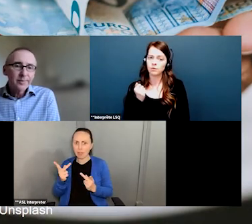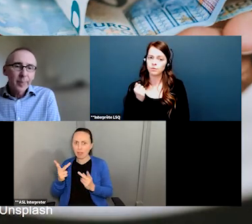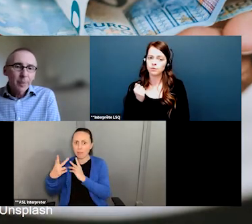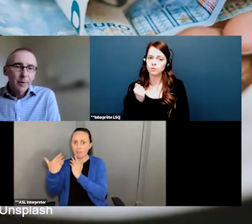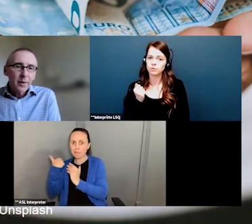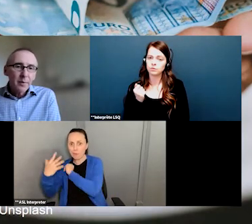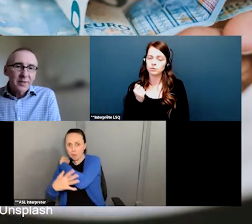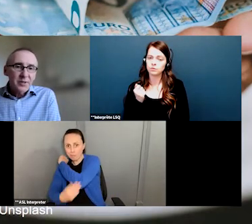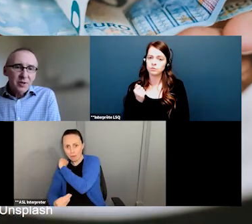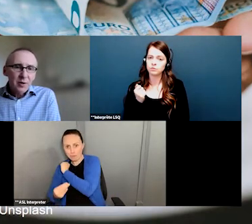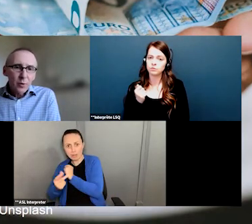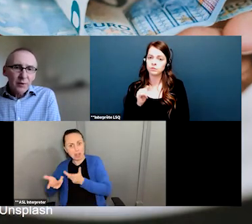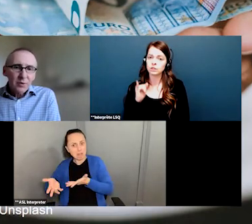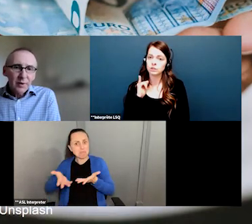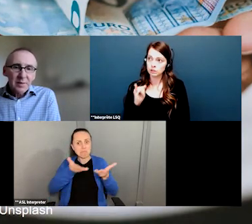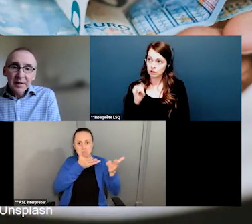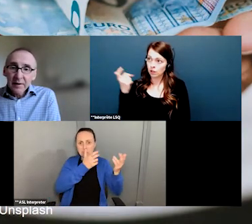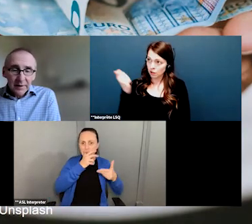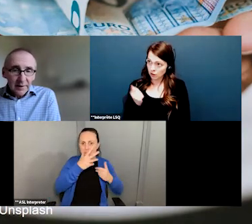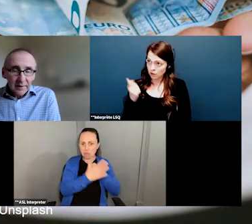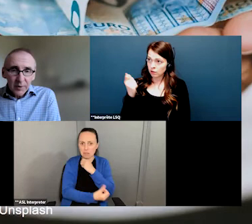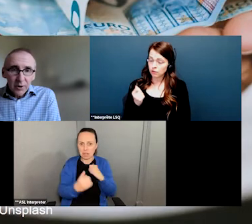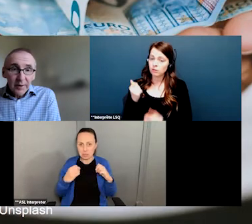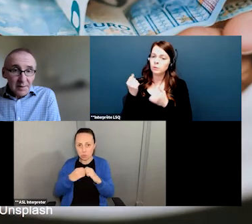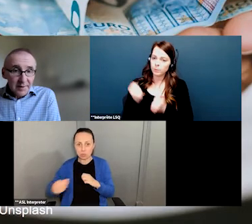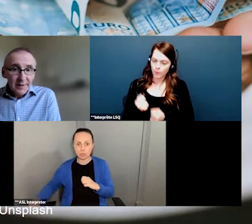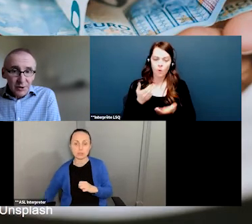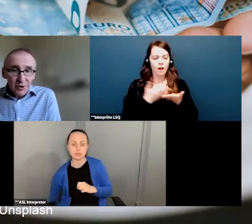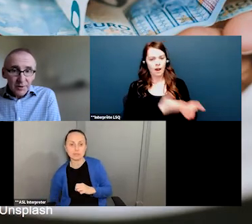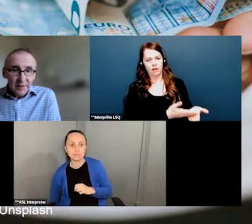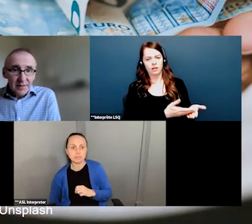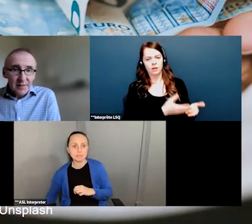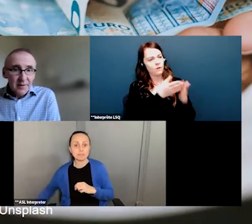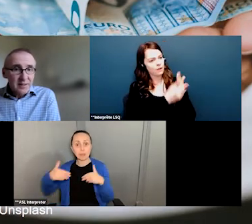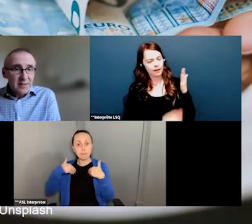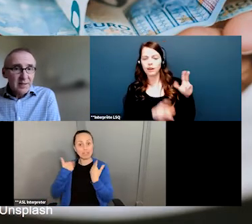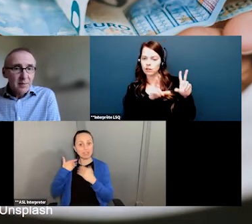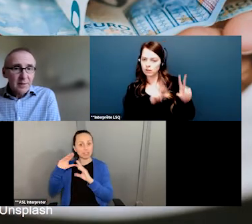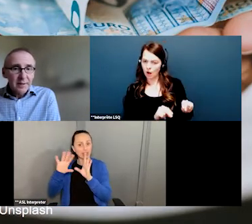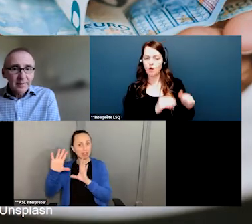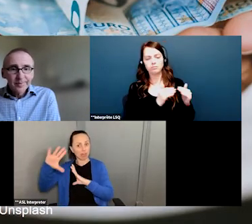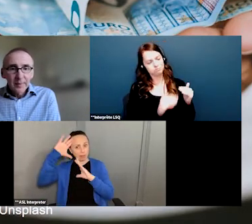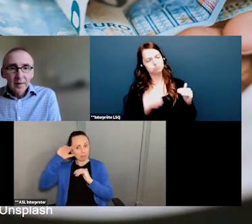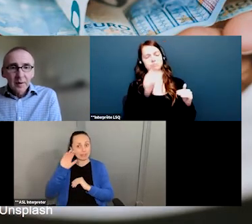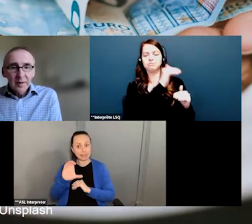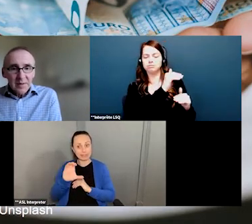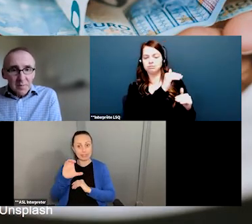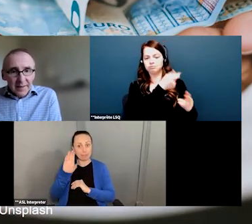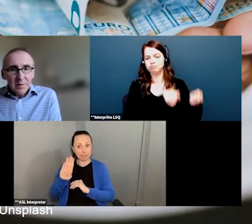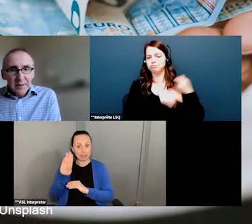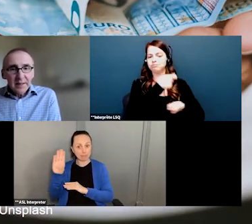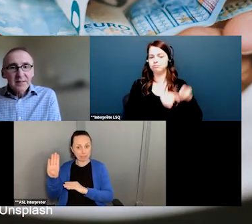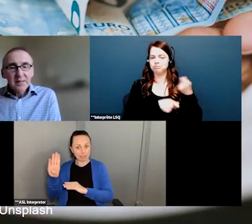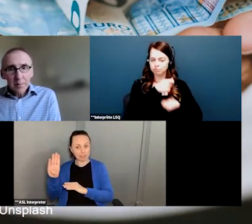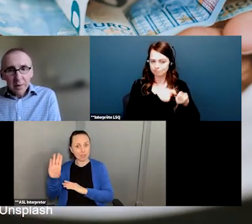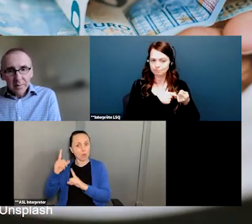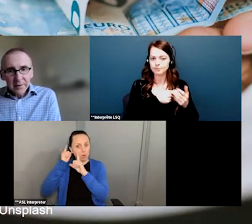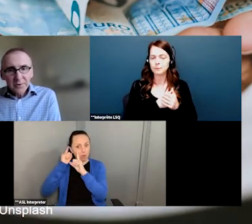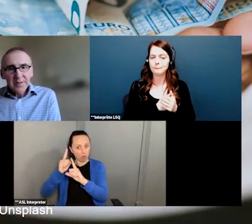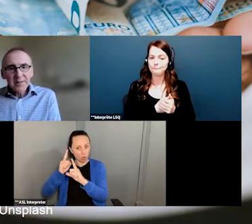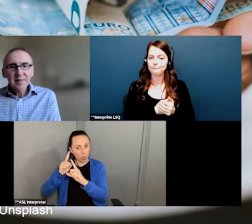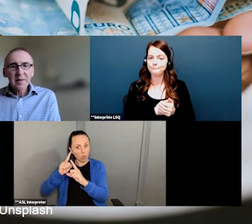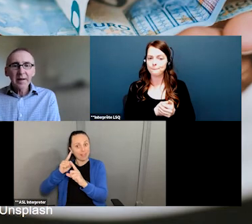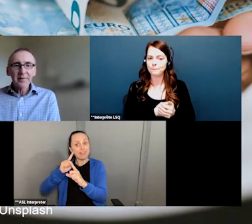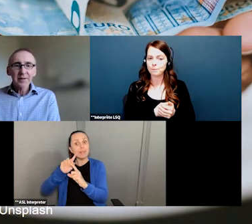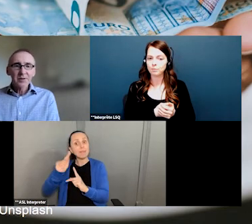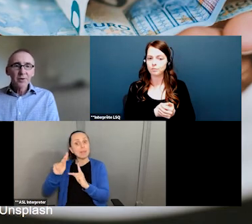poverty. Minister Qualtrough has been clear. Her expectation is that the CDB is meant to be a supplement